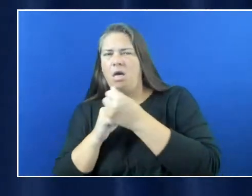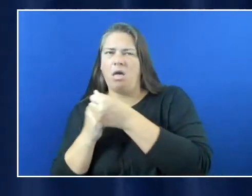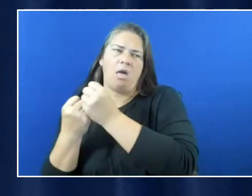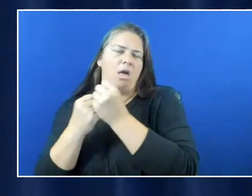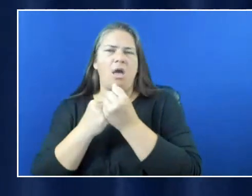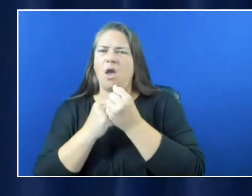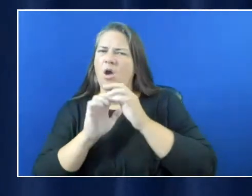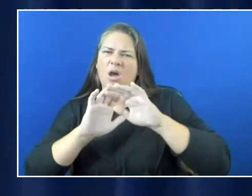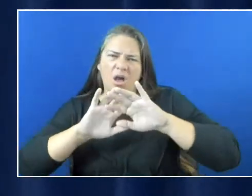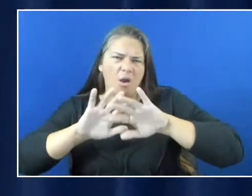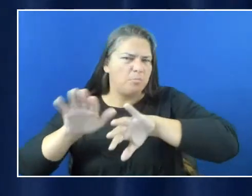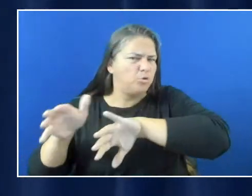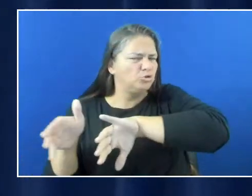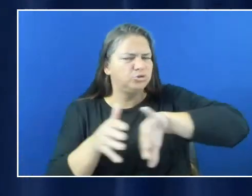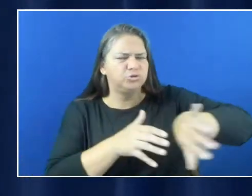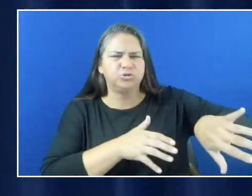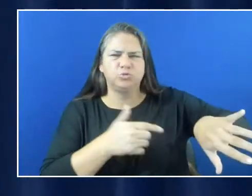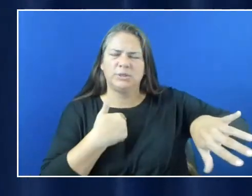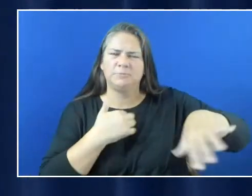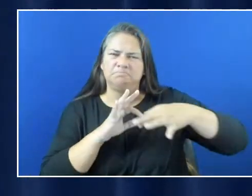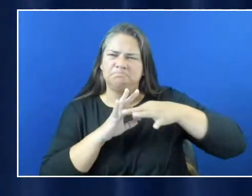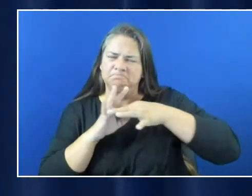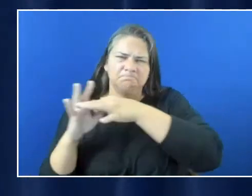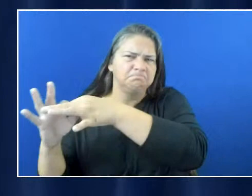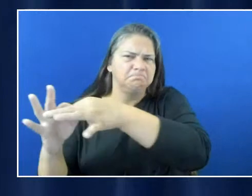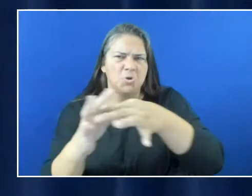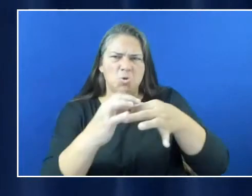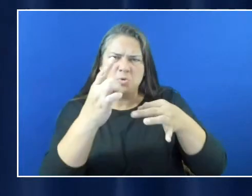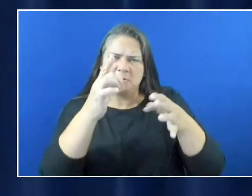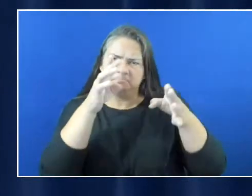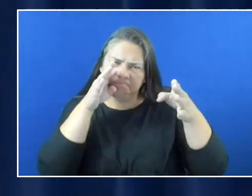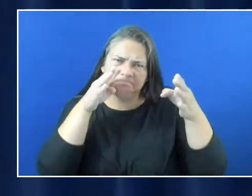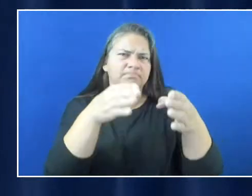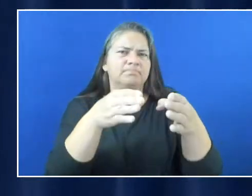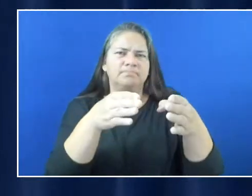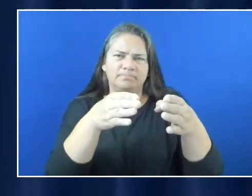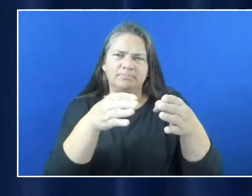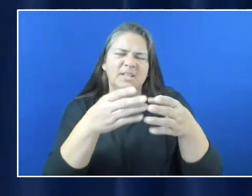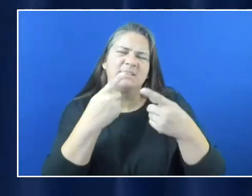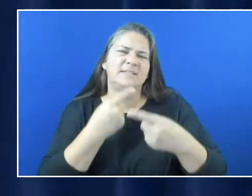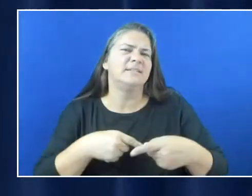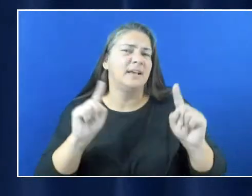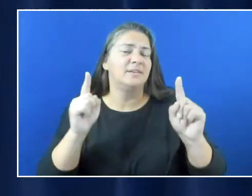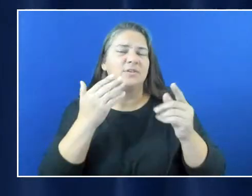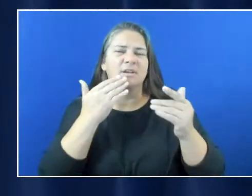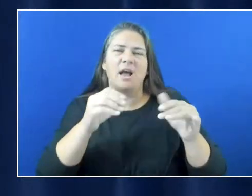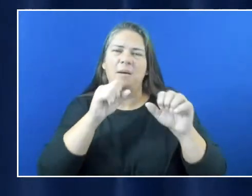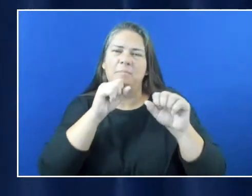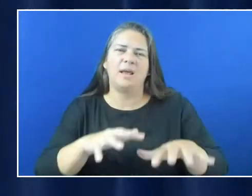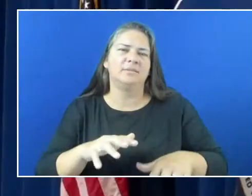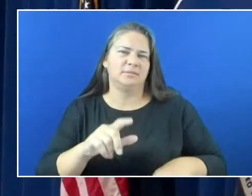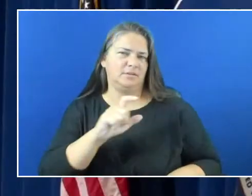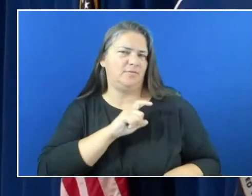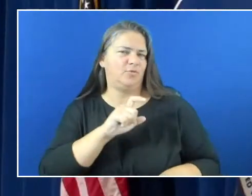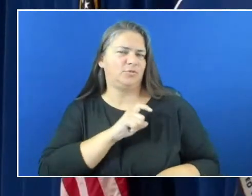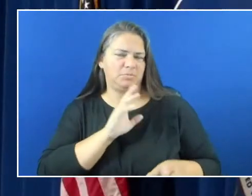the success of Operation United Front. And God bless our law enforcement community. Thank you all.